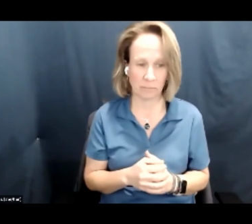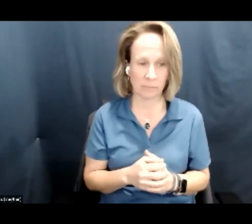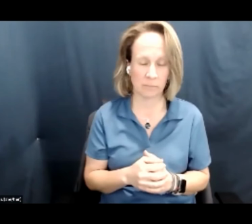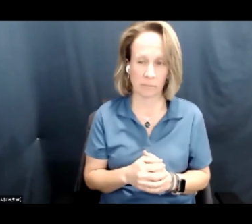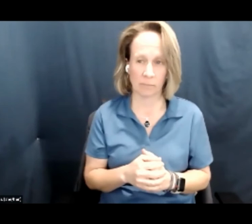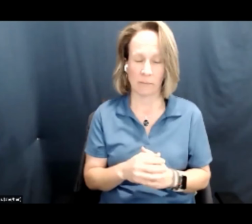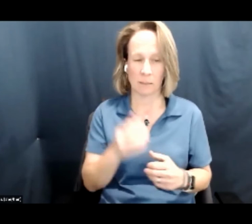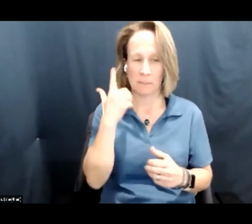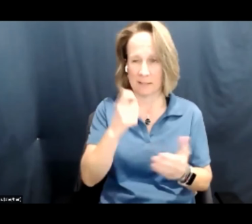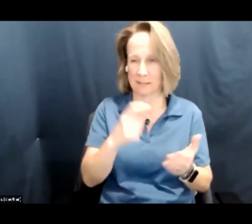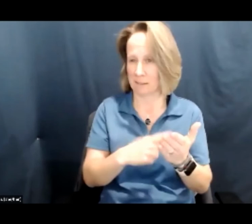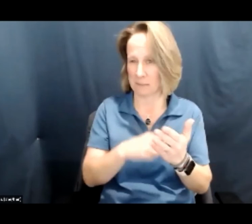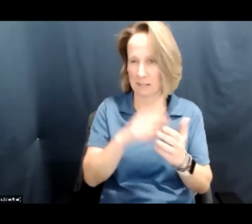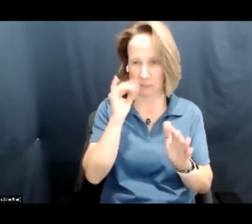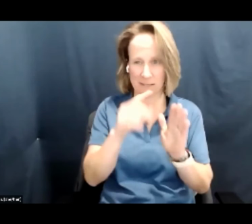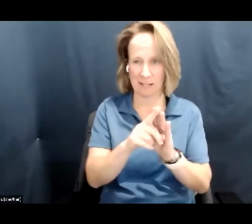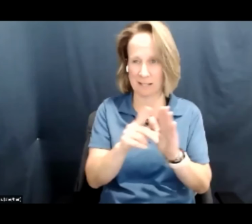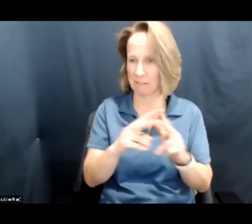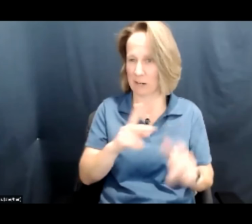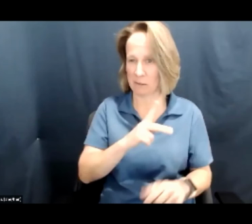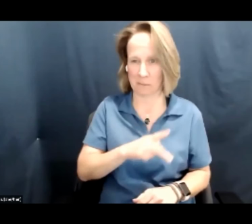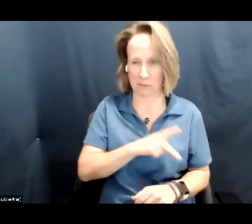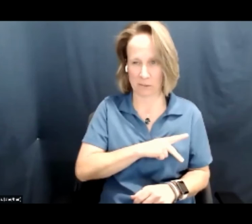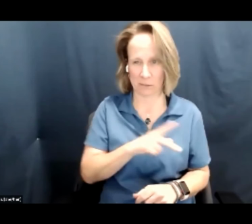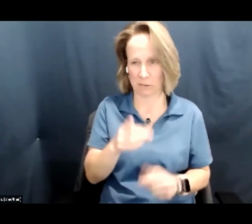very personal, right? And we don't want to make assumptions.